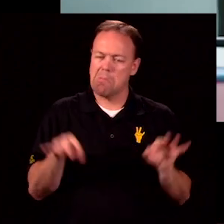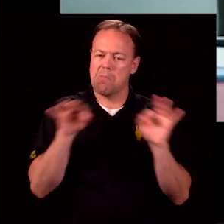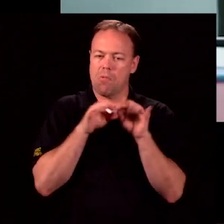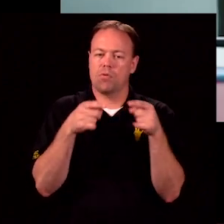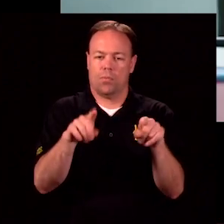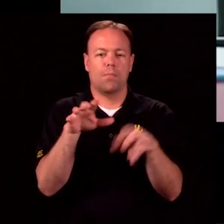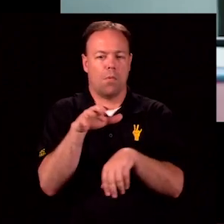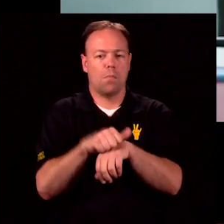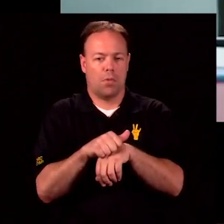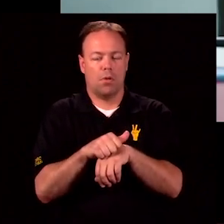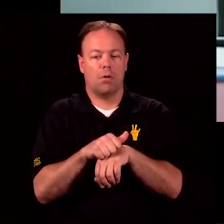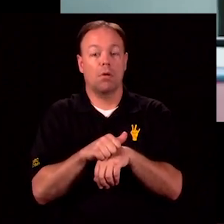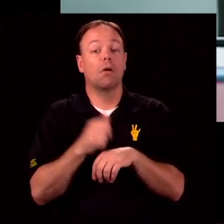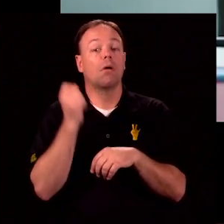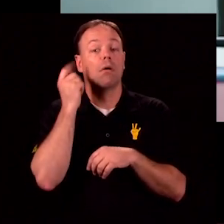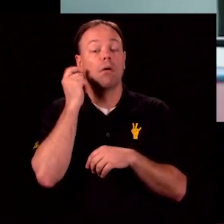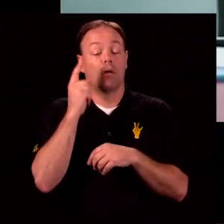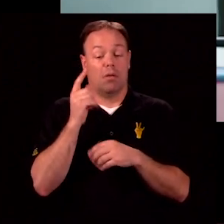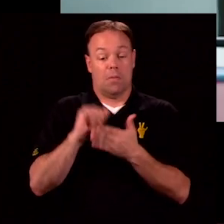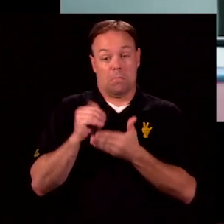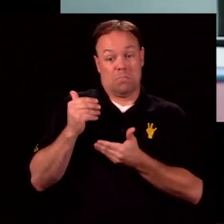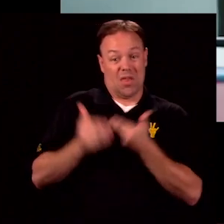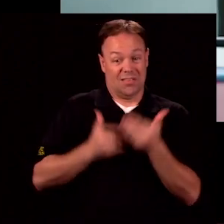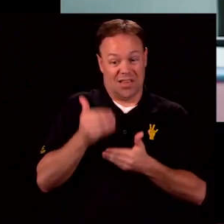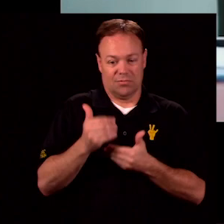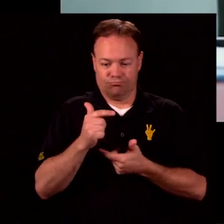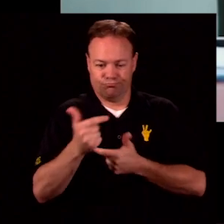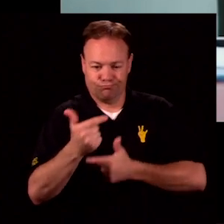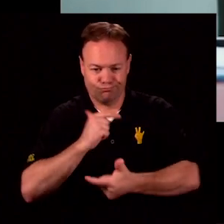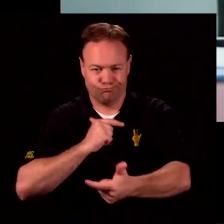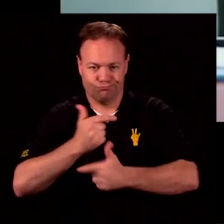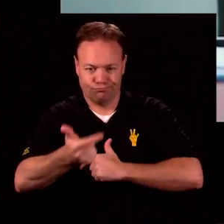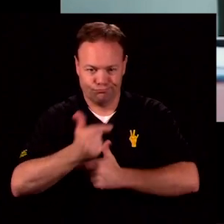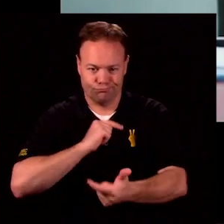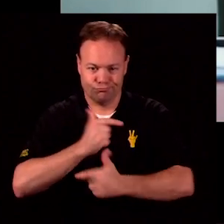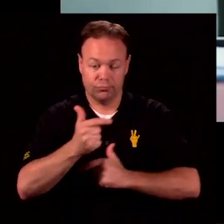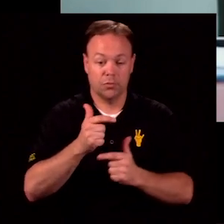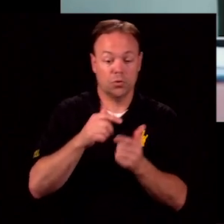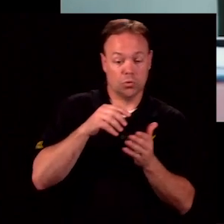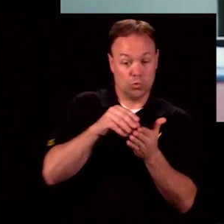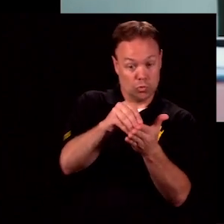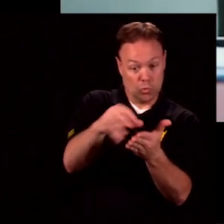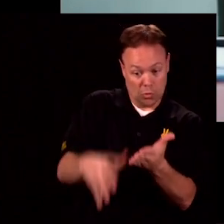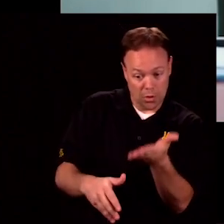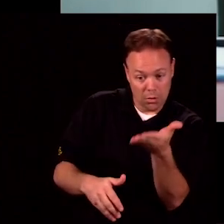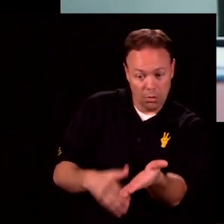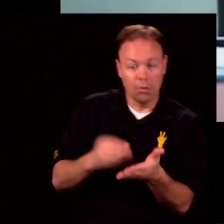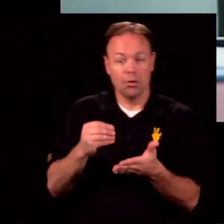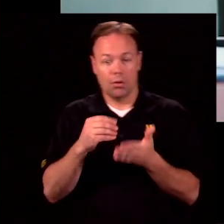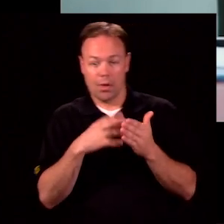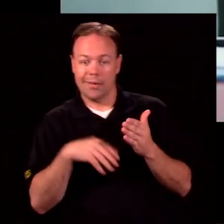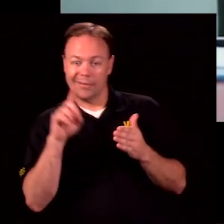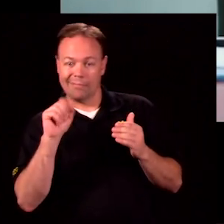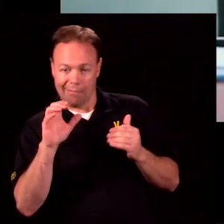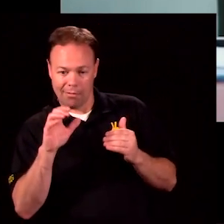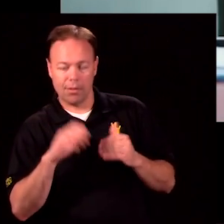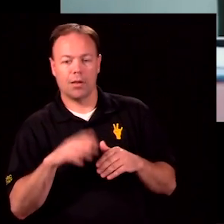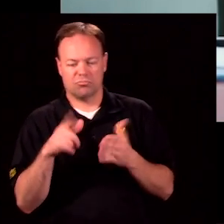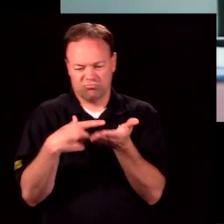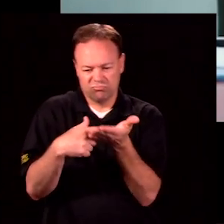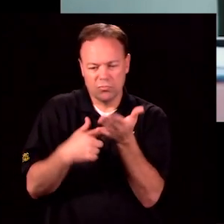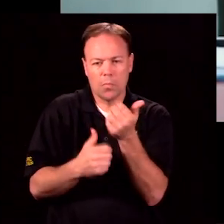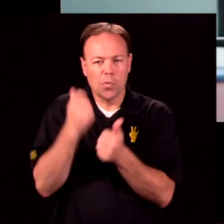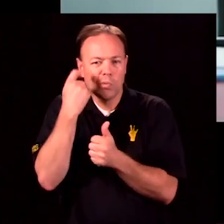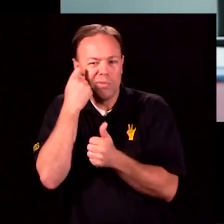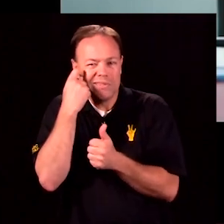appointment, as it is an interactive process between the consultant and the student, and provides the most recent symptoms